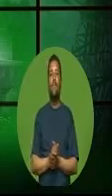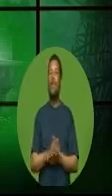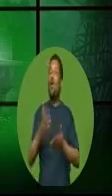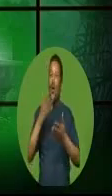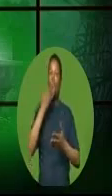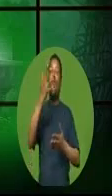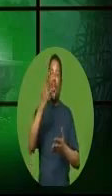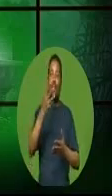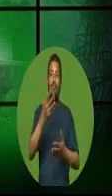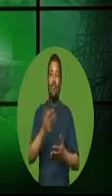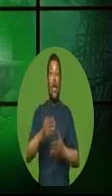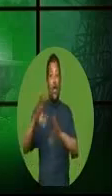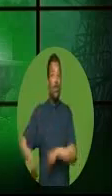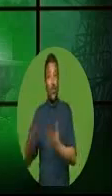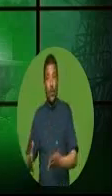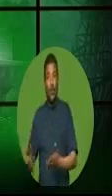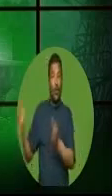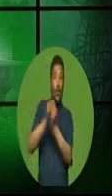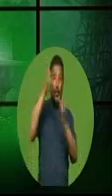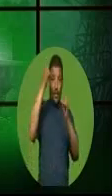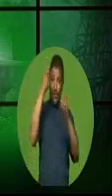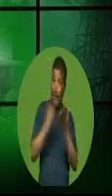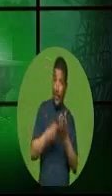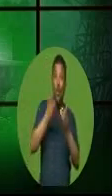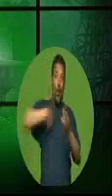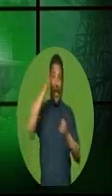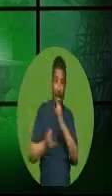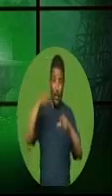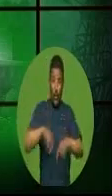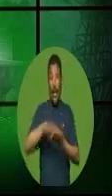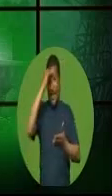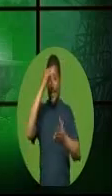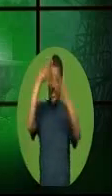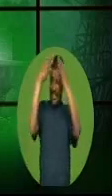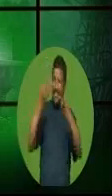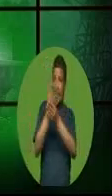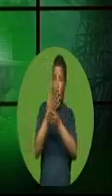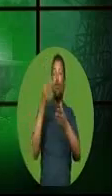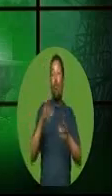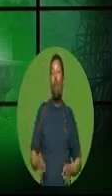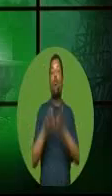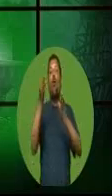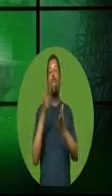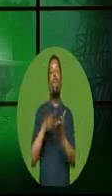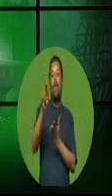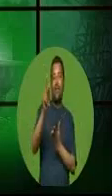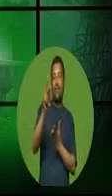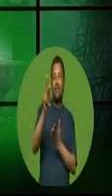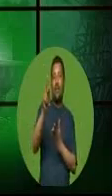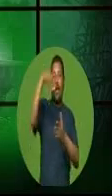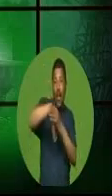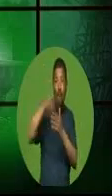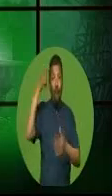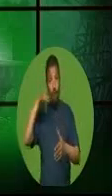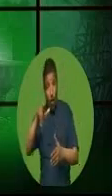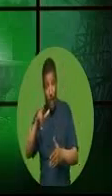Well, students, with this we end today's lesson on restrictions and modes of payment in foreign